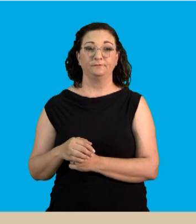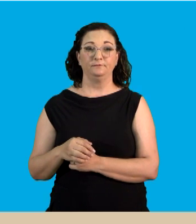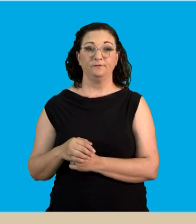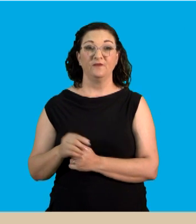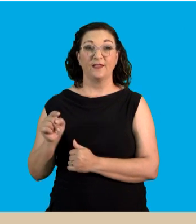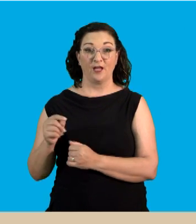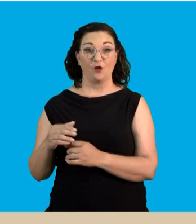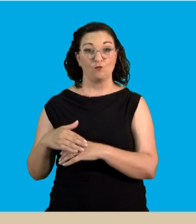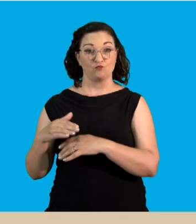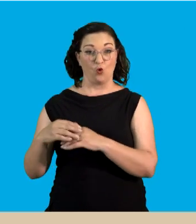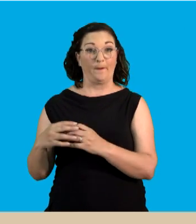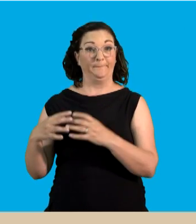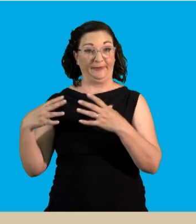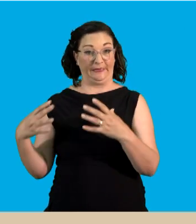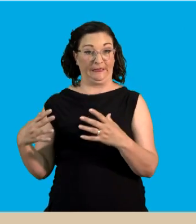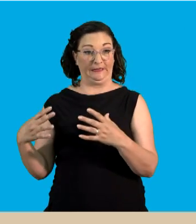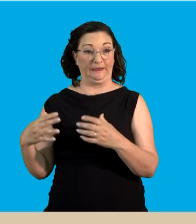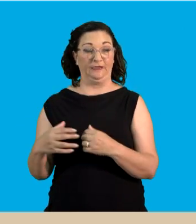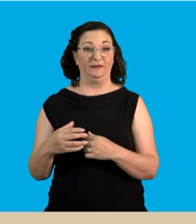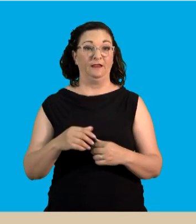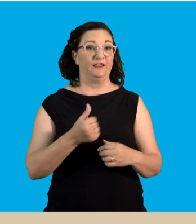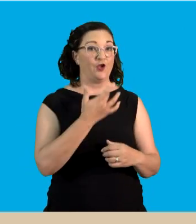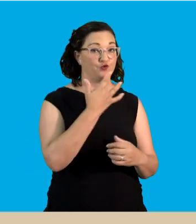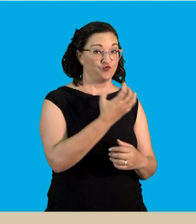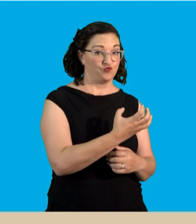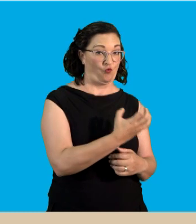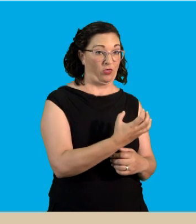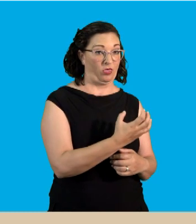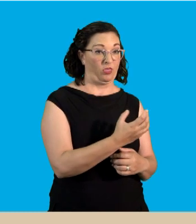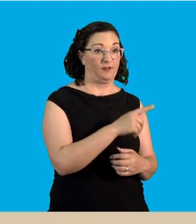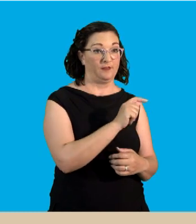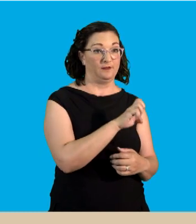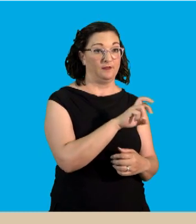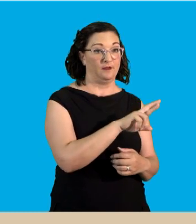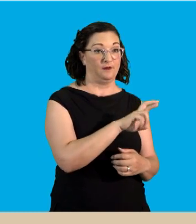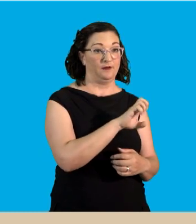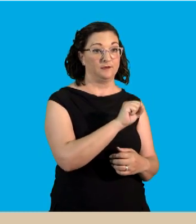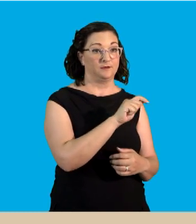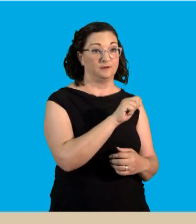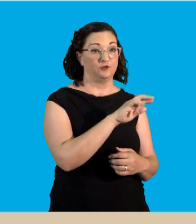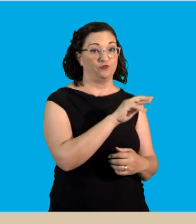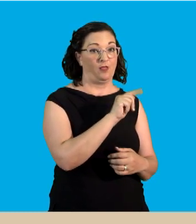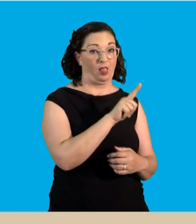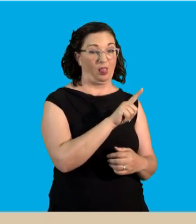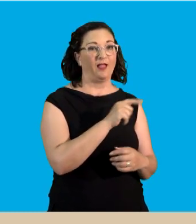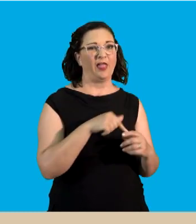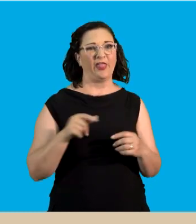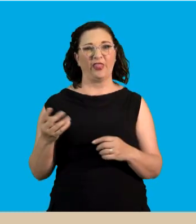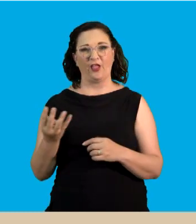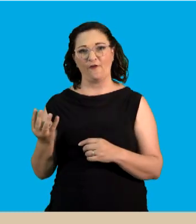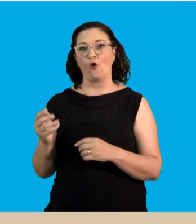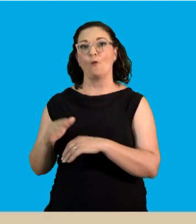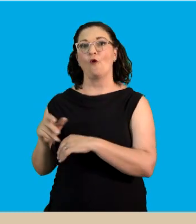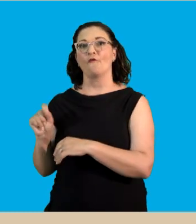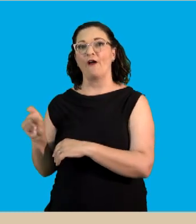gaseous planets, they are larger than the terrestrial planets and are further away from the sun.